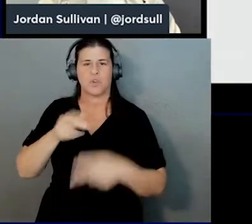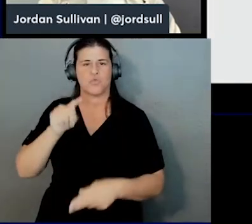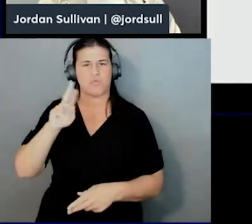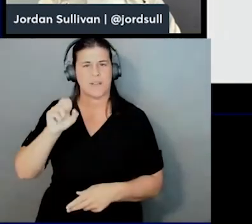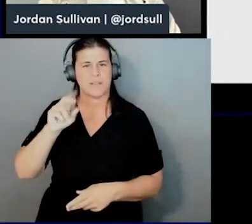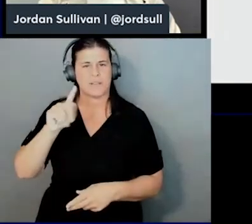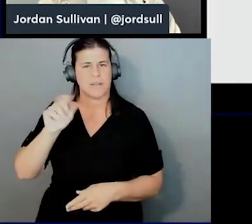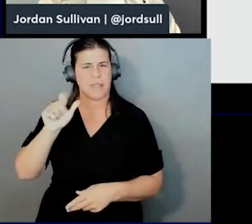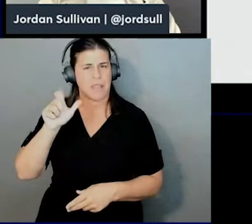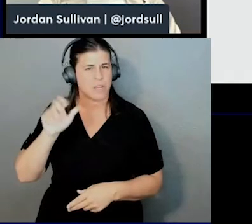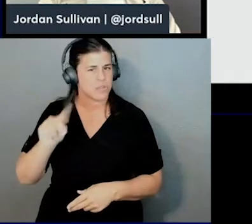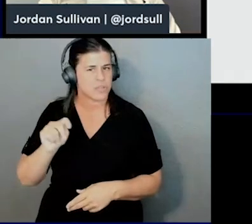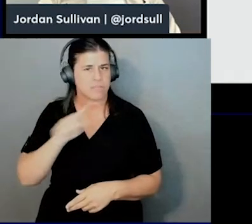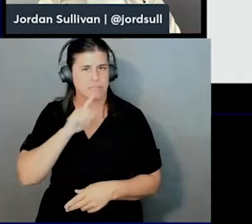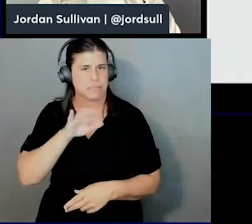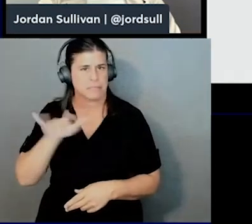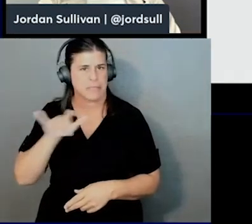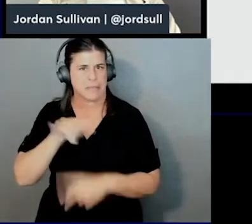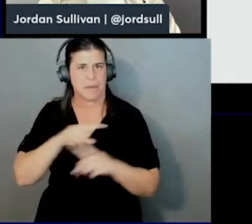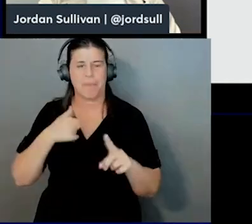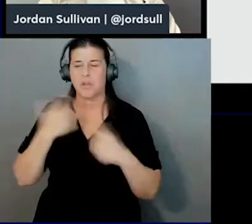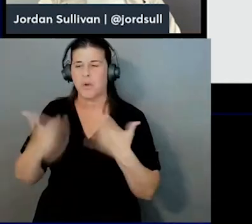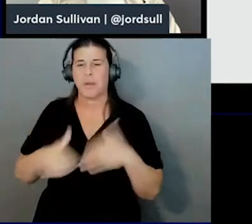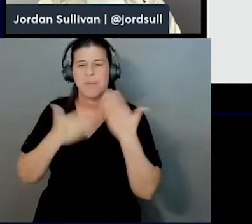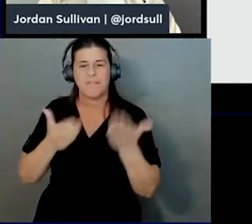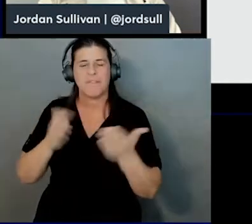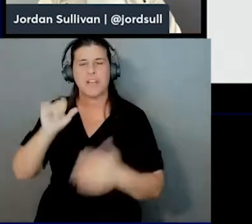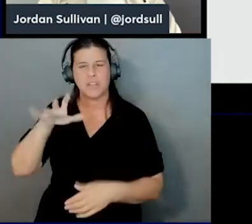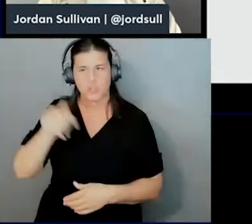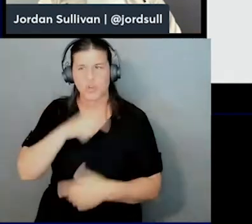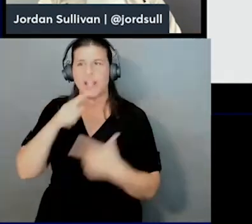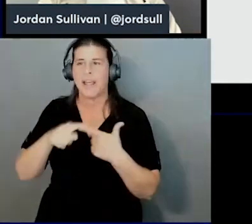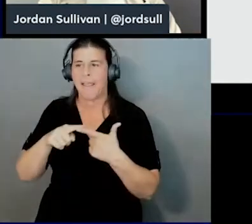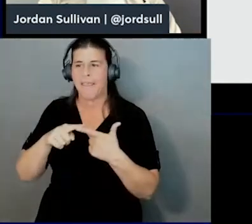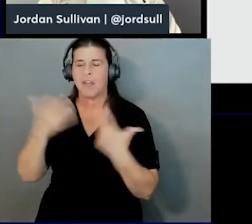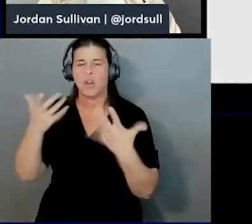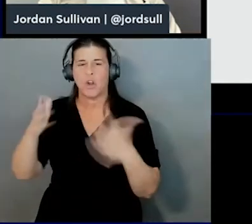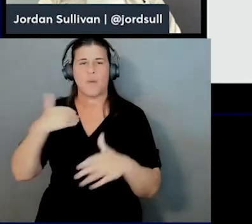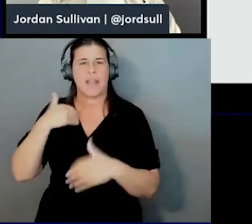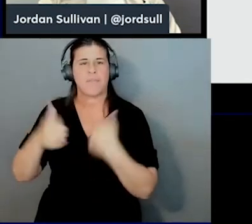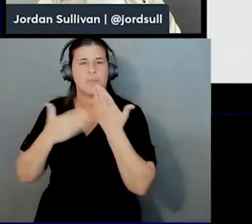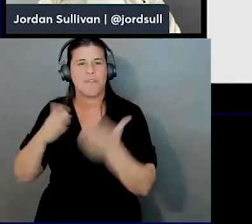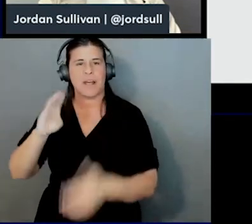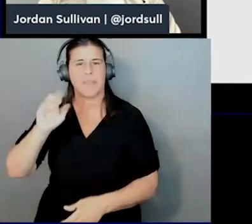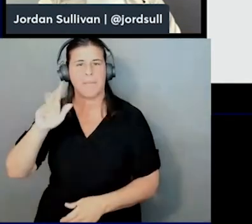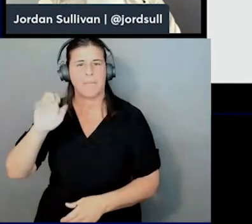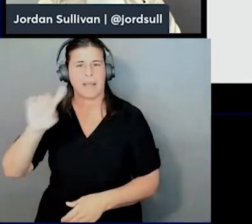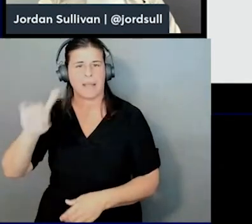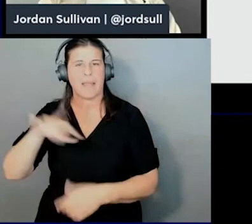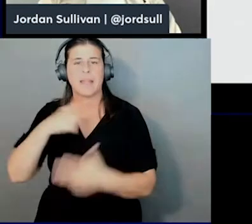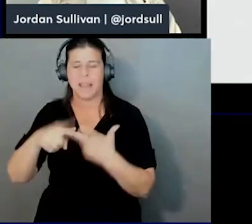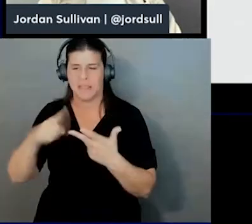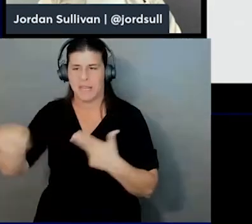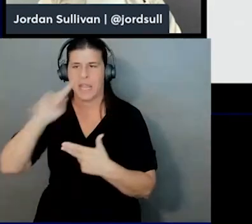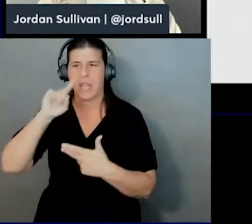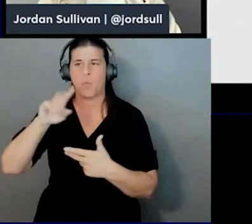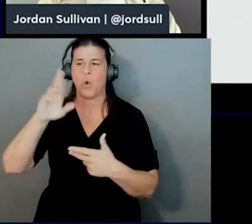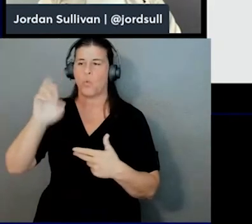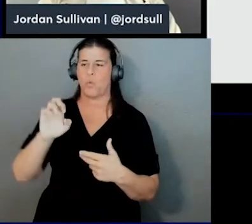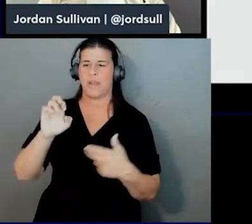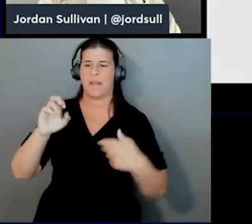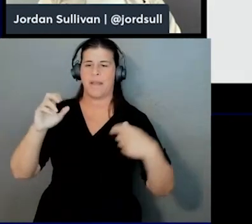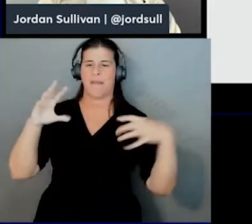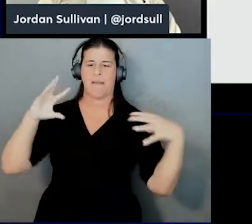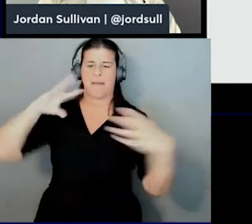You provided a circuit and you provided backend, and it will recompile this circuit